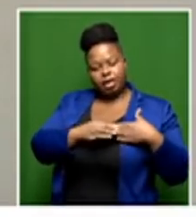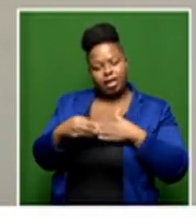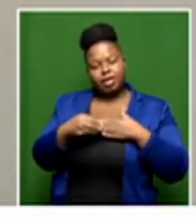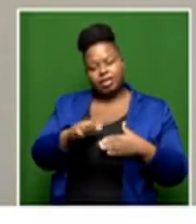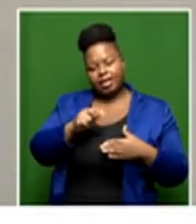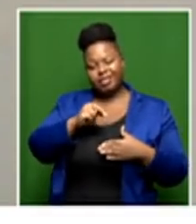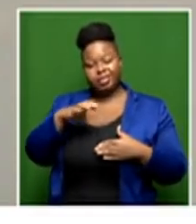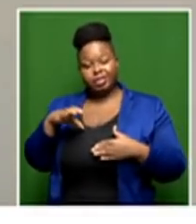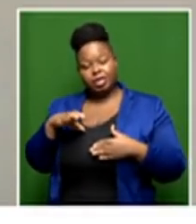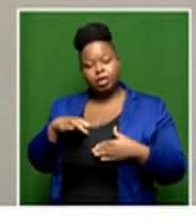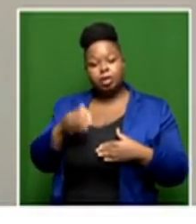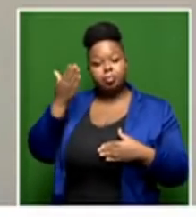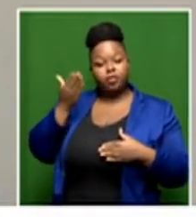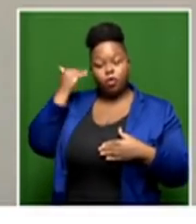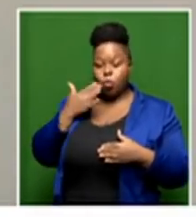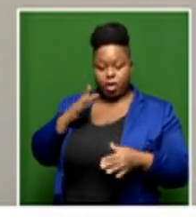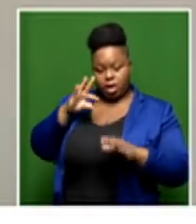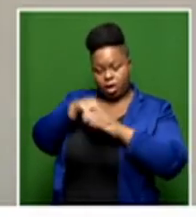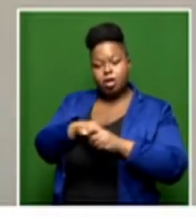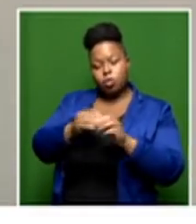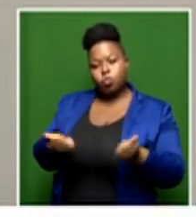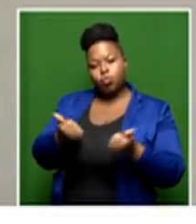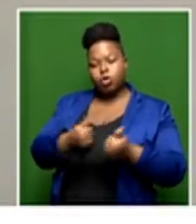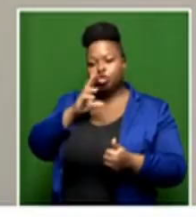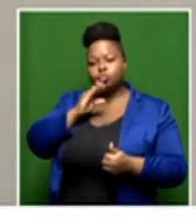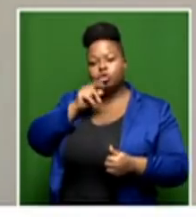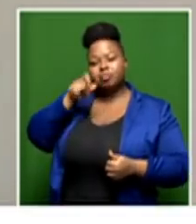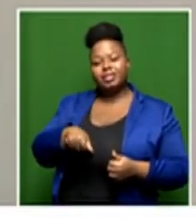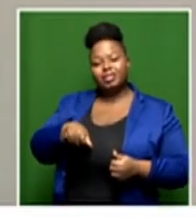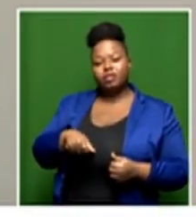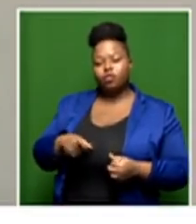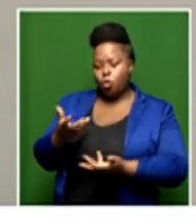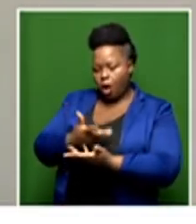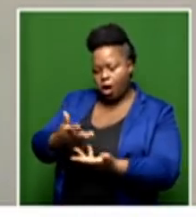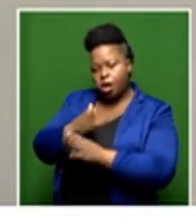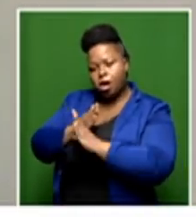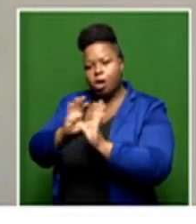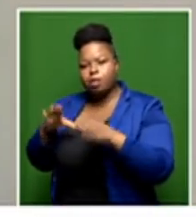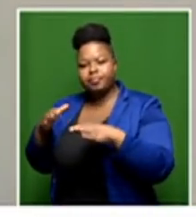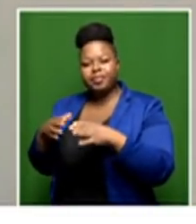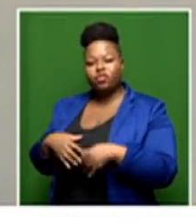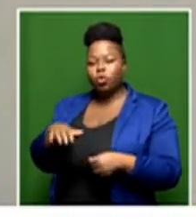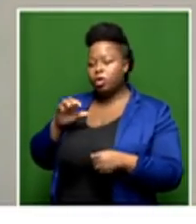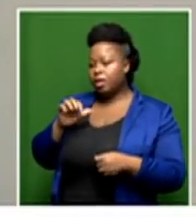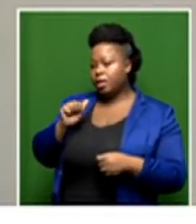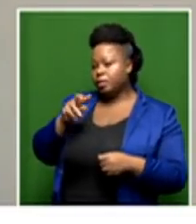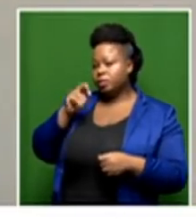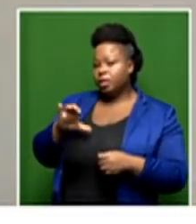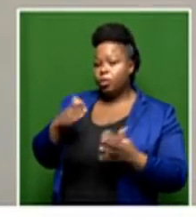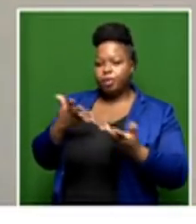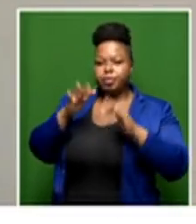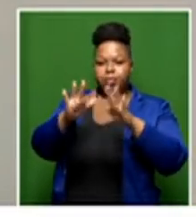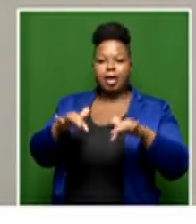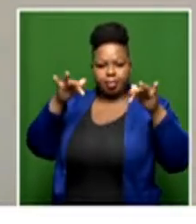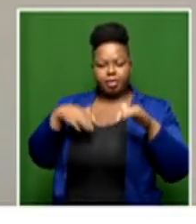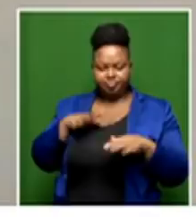ANC. In fact, playing an instrumental role as a spokesperson of the caucus of the ANC in Parliament, as well